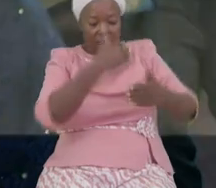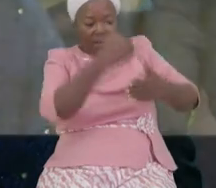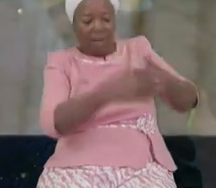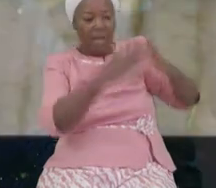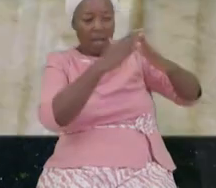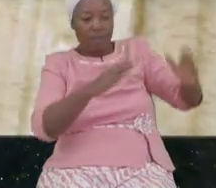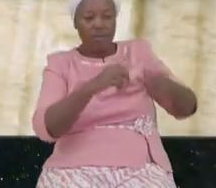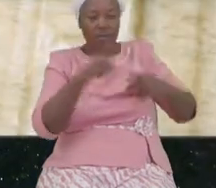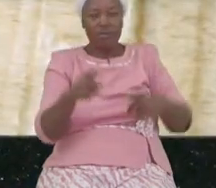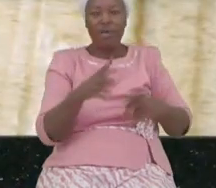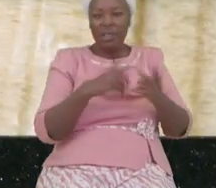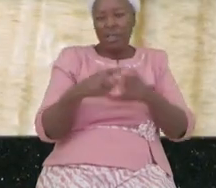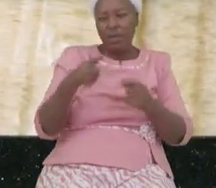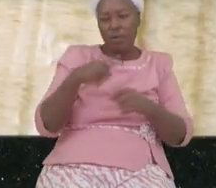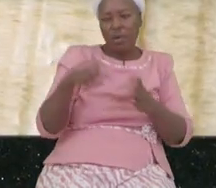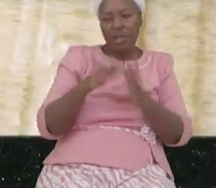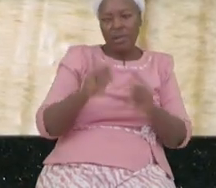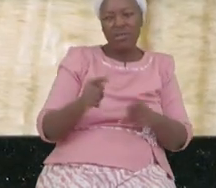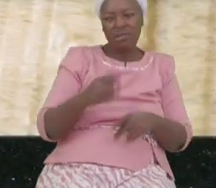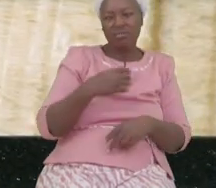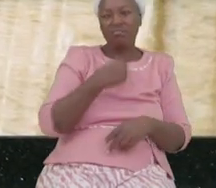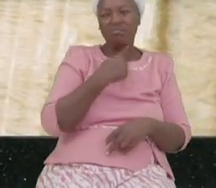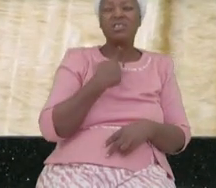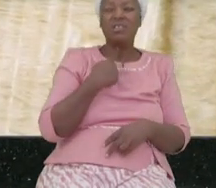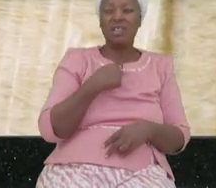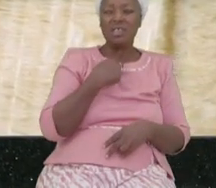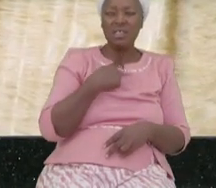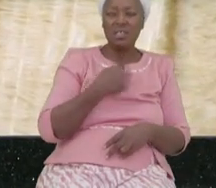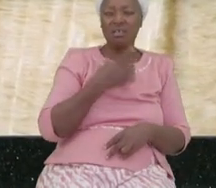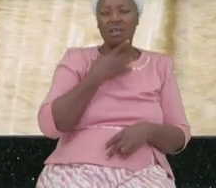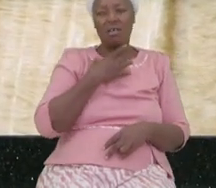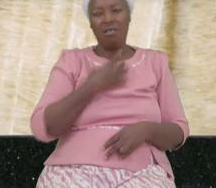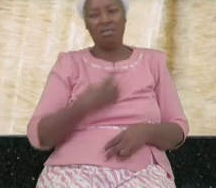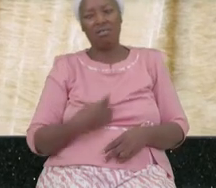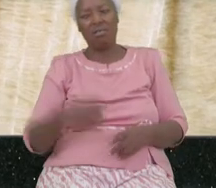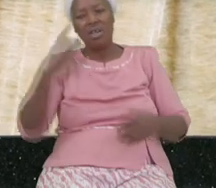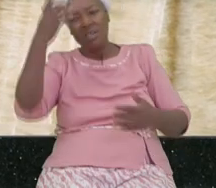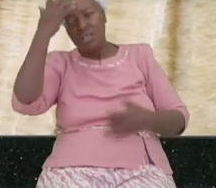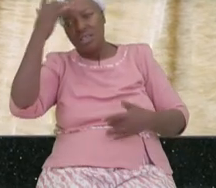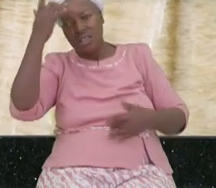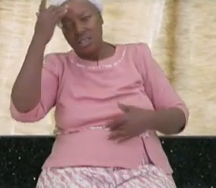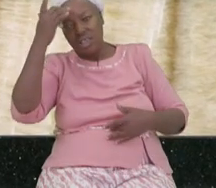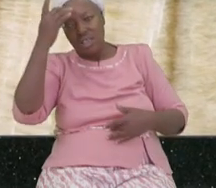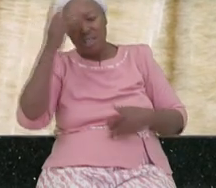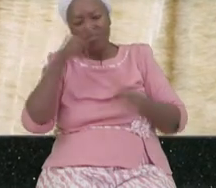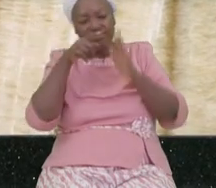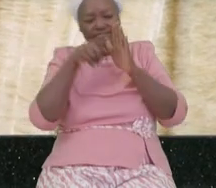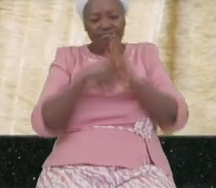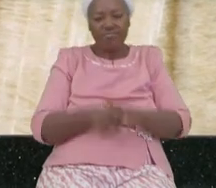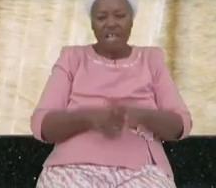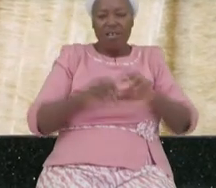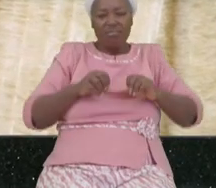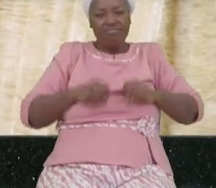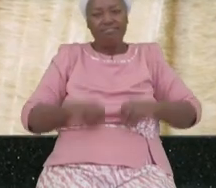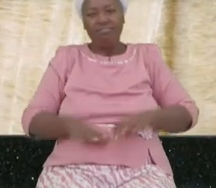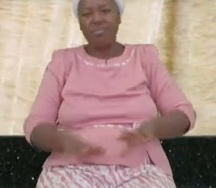And when he's thirsty, hungry, sick, depressed, unhappy,